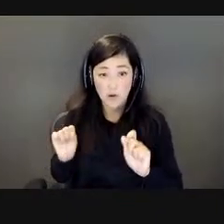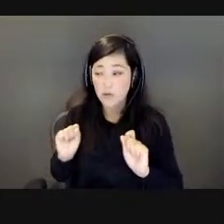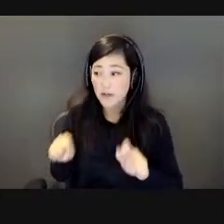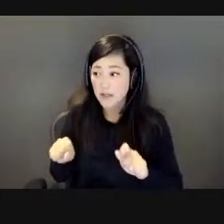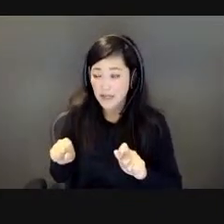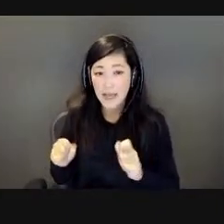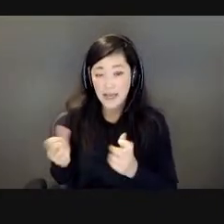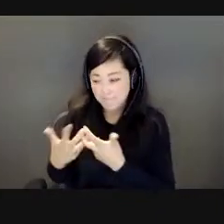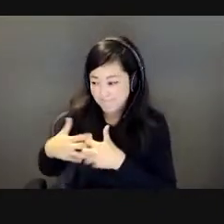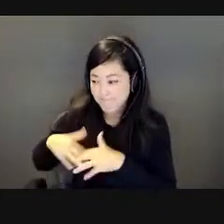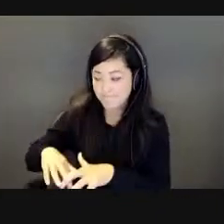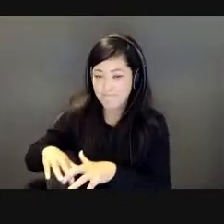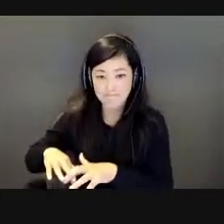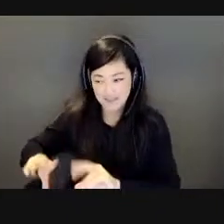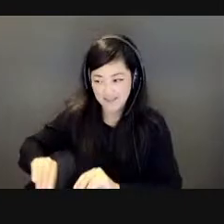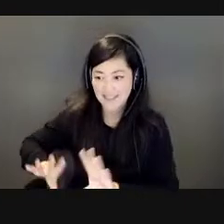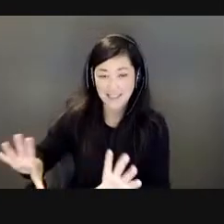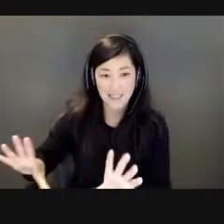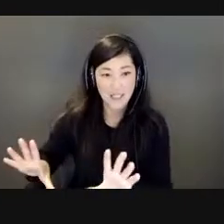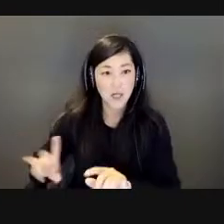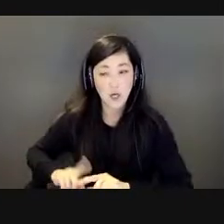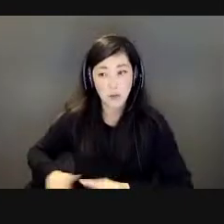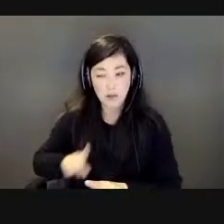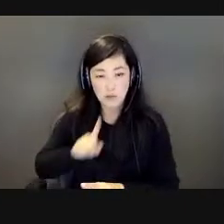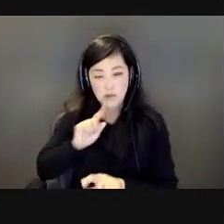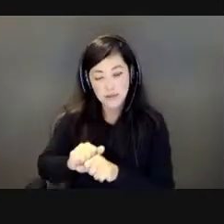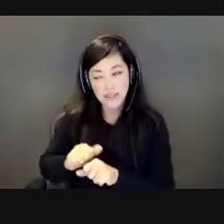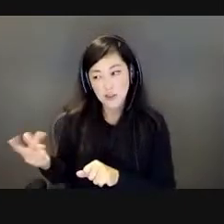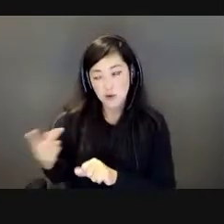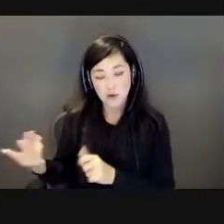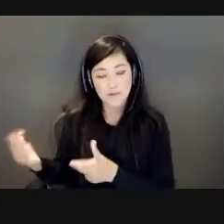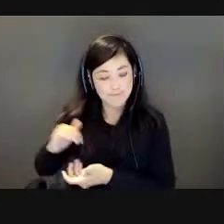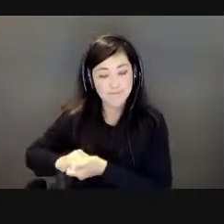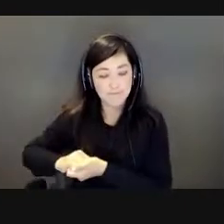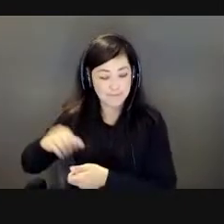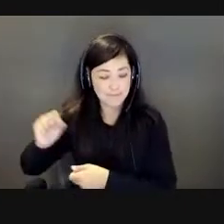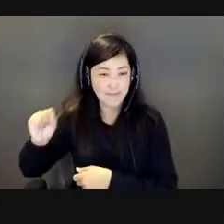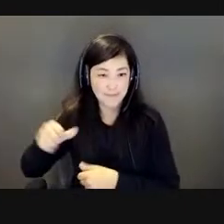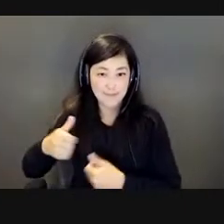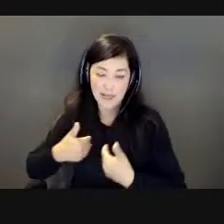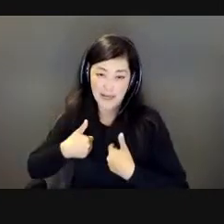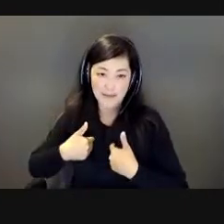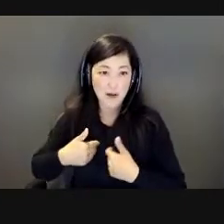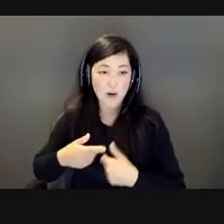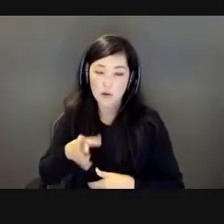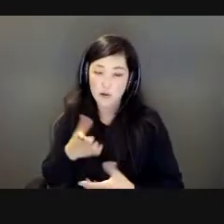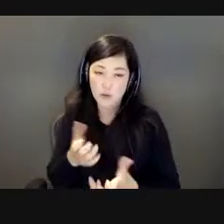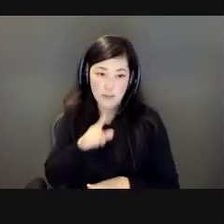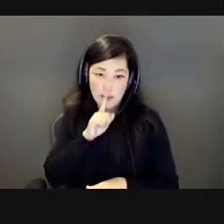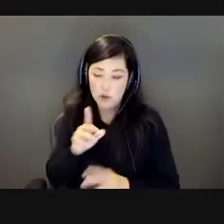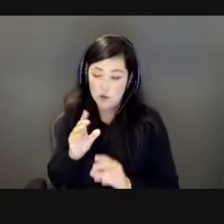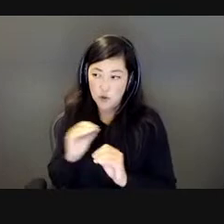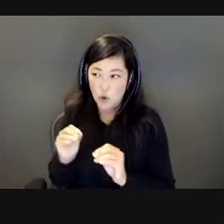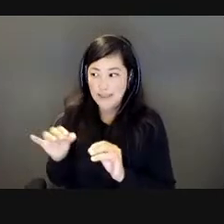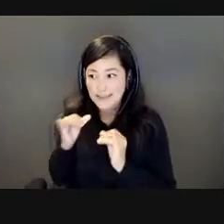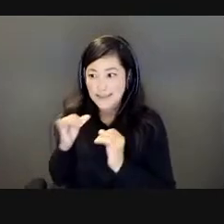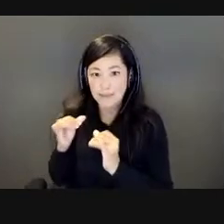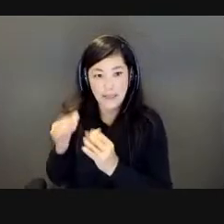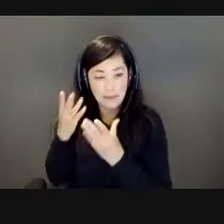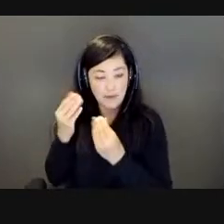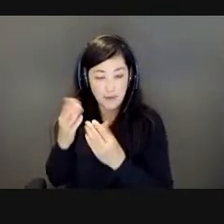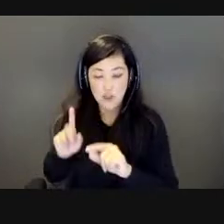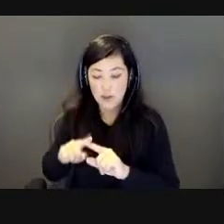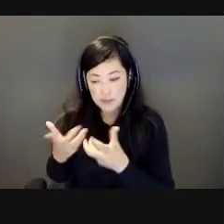delineated very clearly, but the level of partnership is certainly there. Amazing. Yeah, no, thank you for that. And we can certainly collect